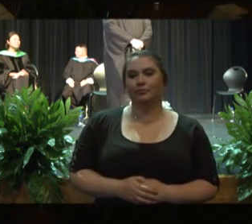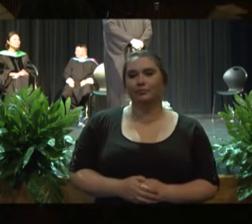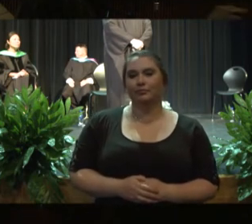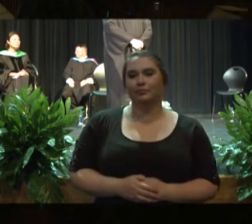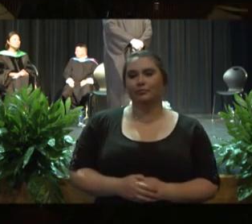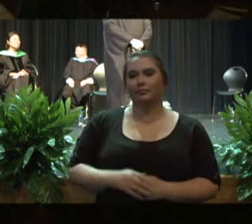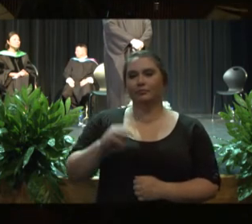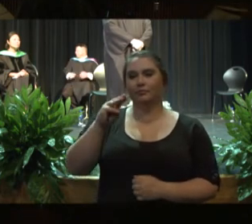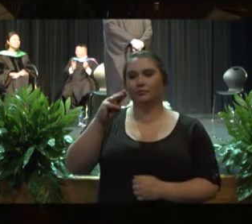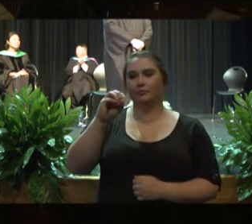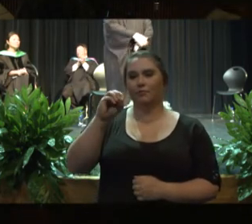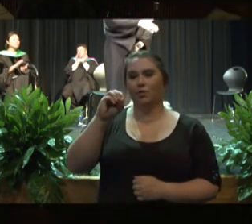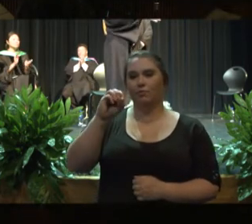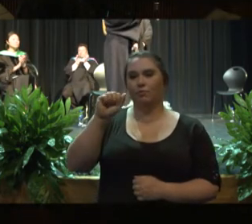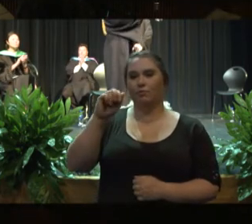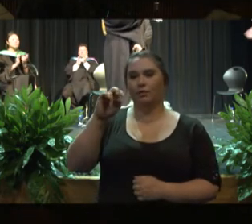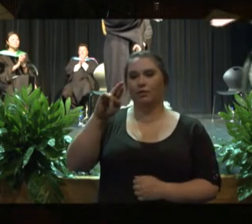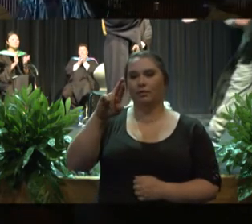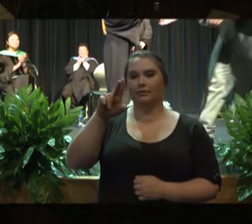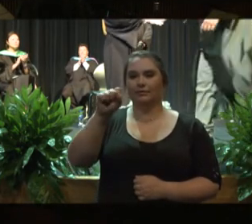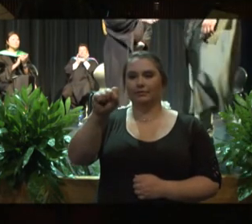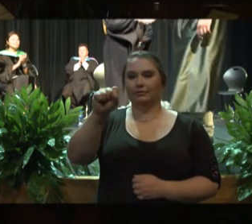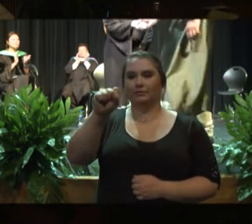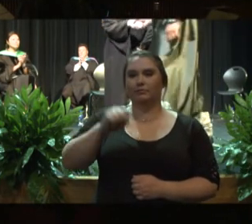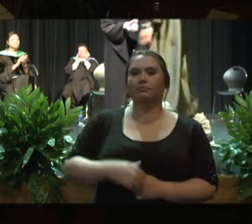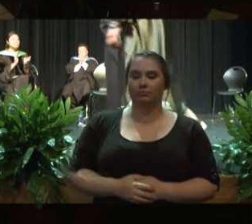Jonathan Daniel Morales.